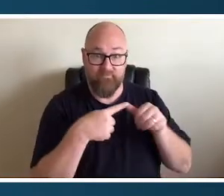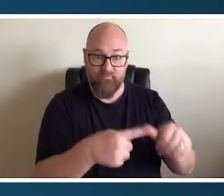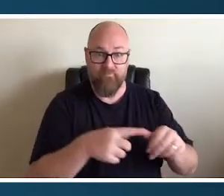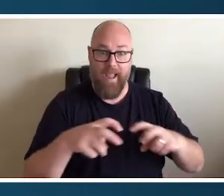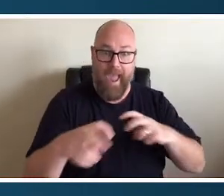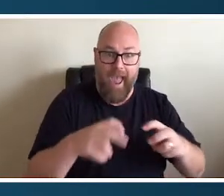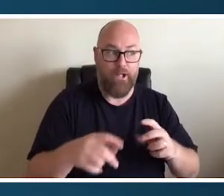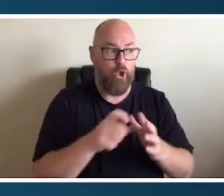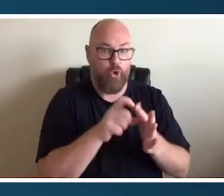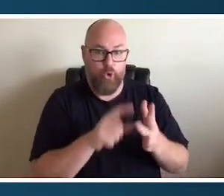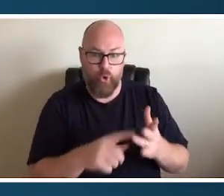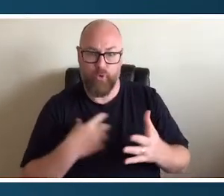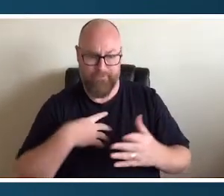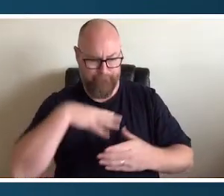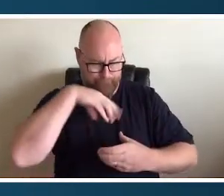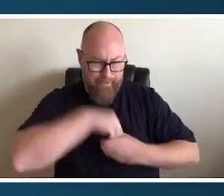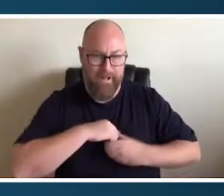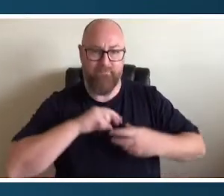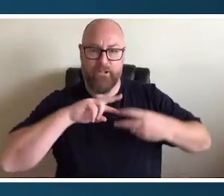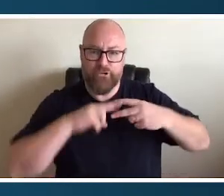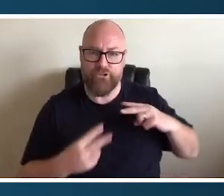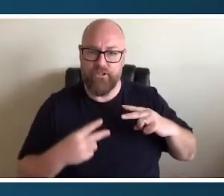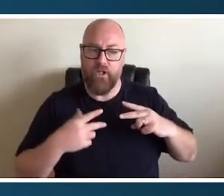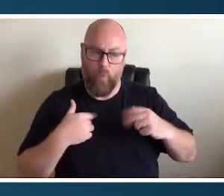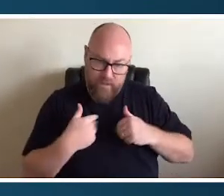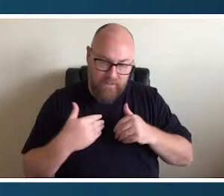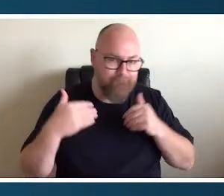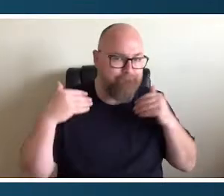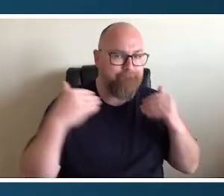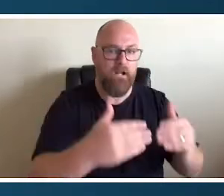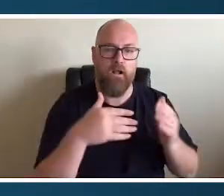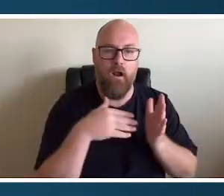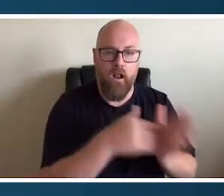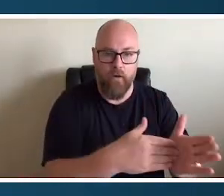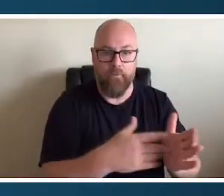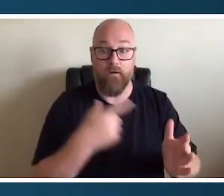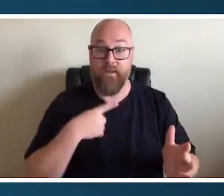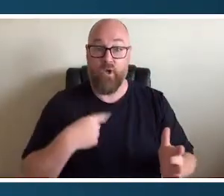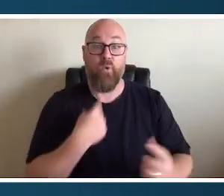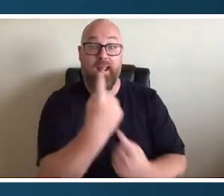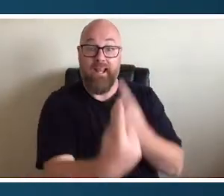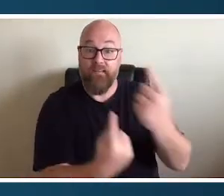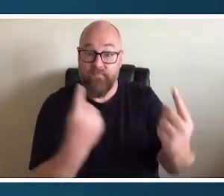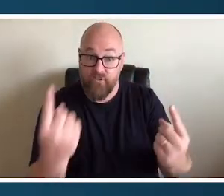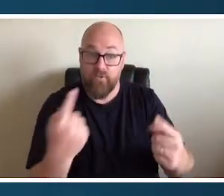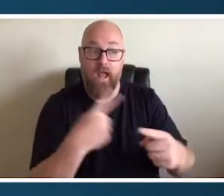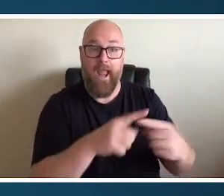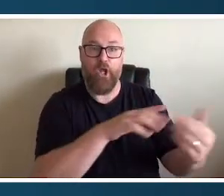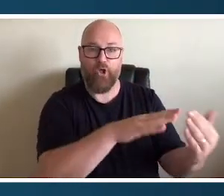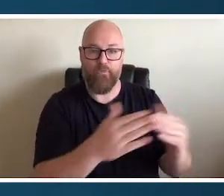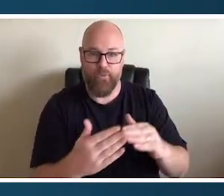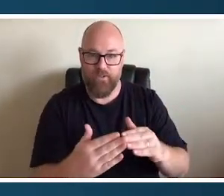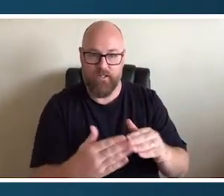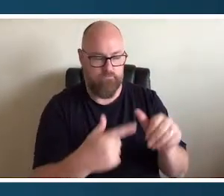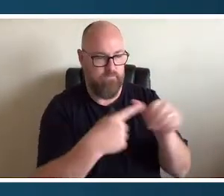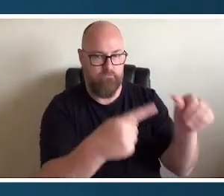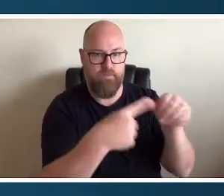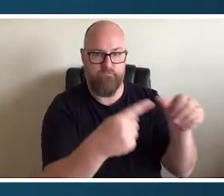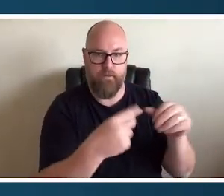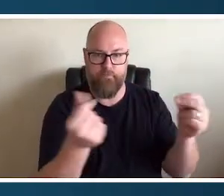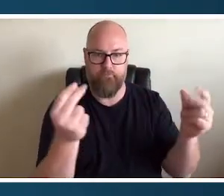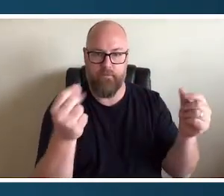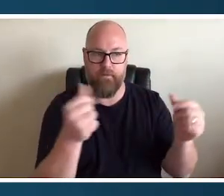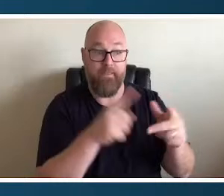species, because individuals and communities do act and respond when faced with adversity. As